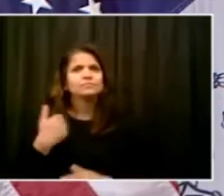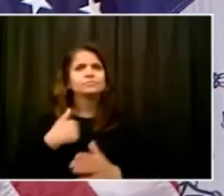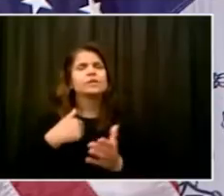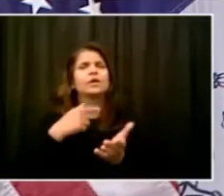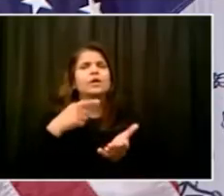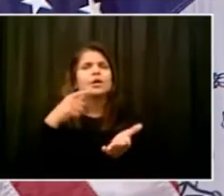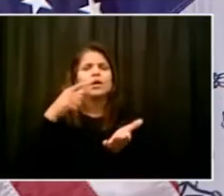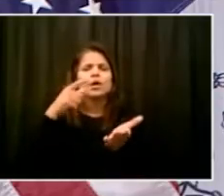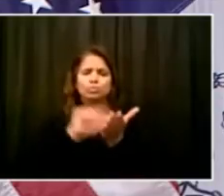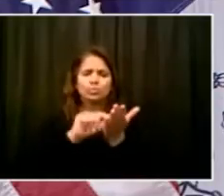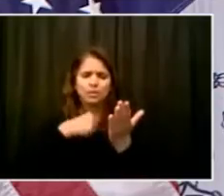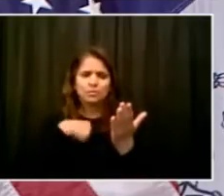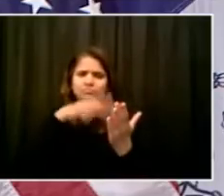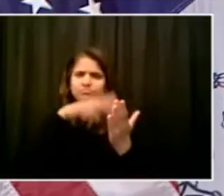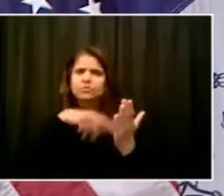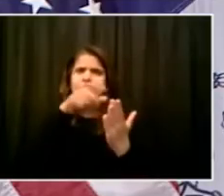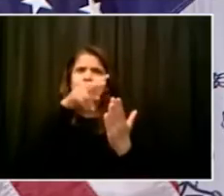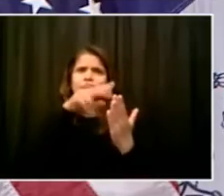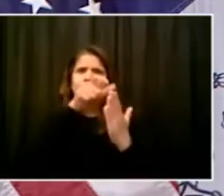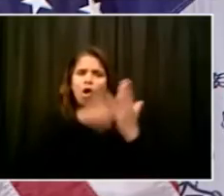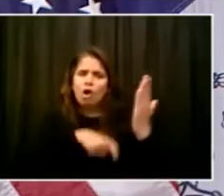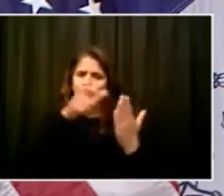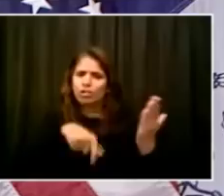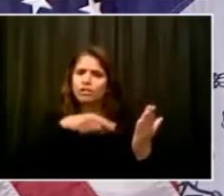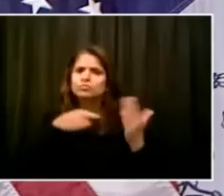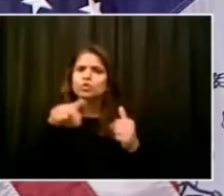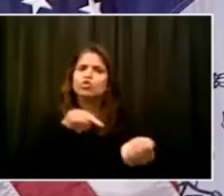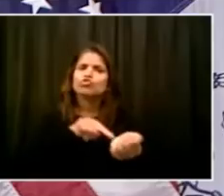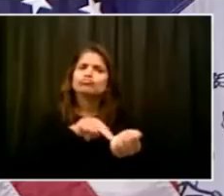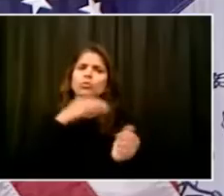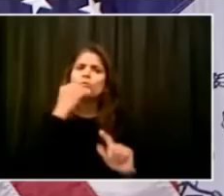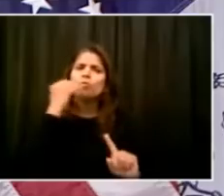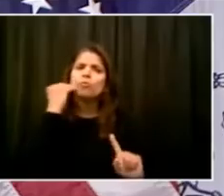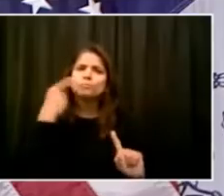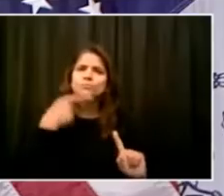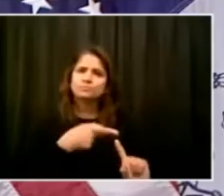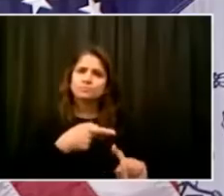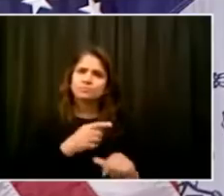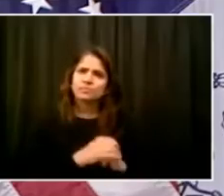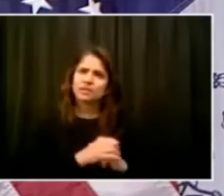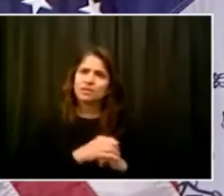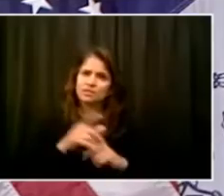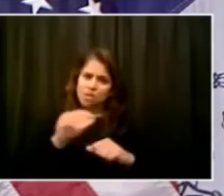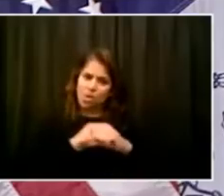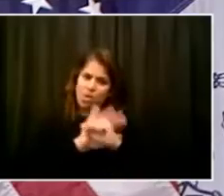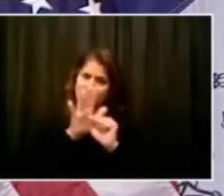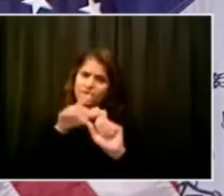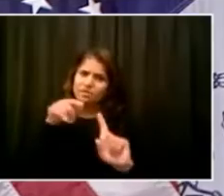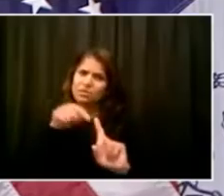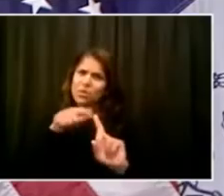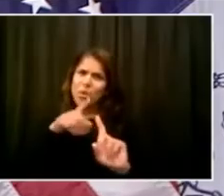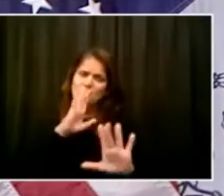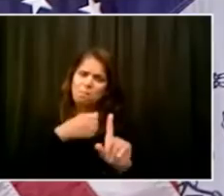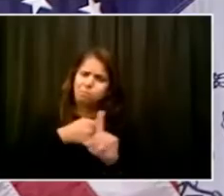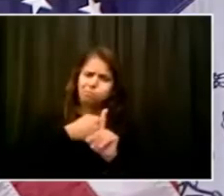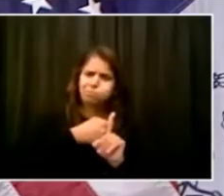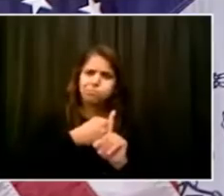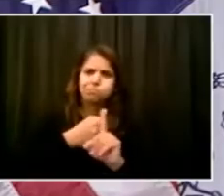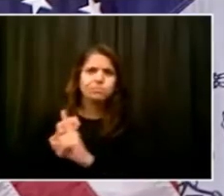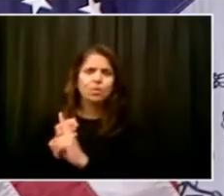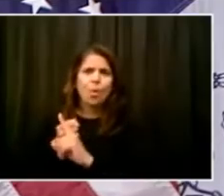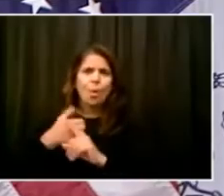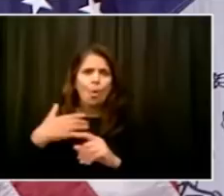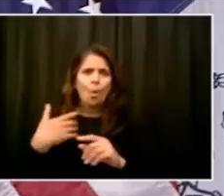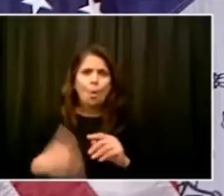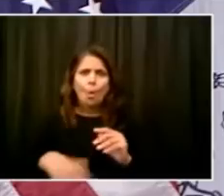pandemic really exposed widespread problems that already existed in nursing homes. And the other was that there's a giant lack of